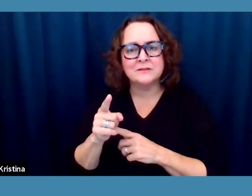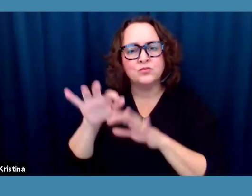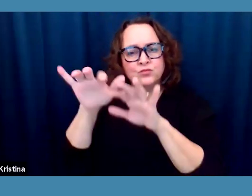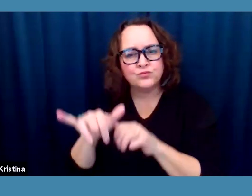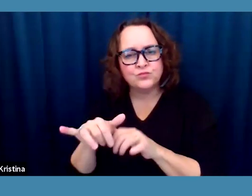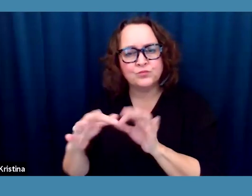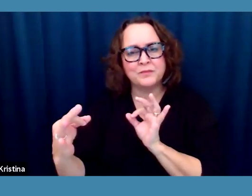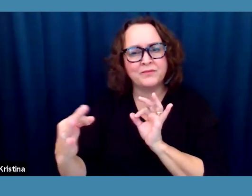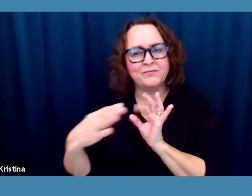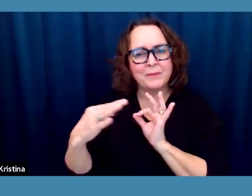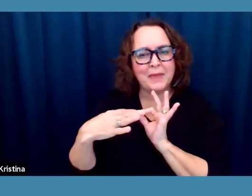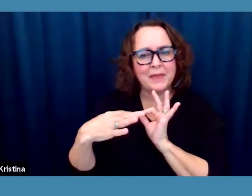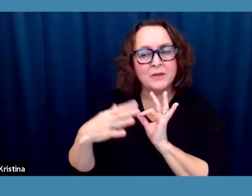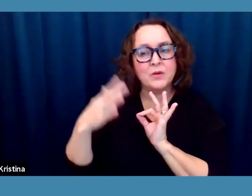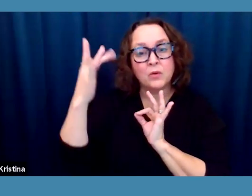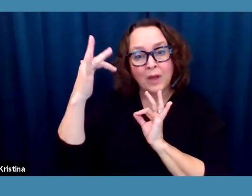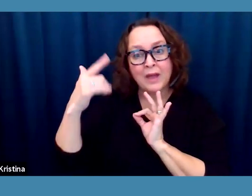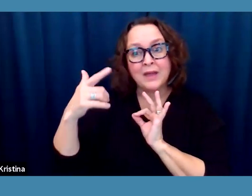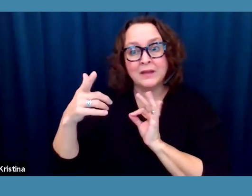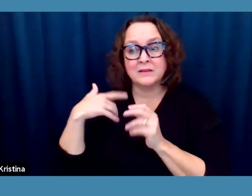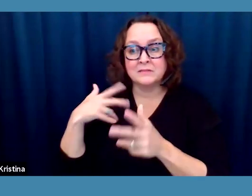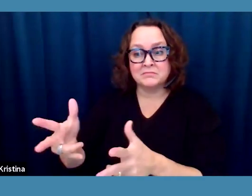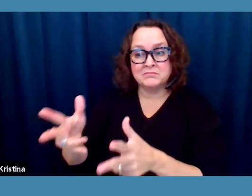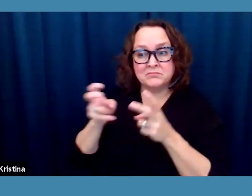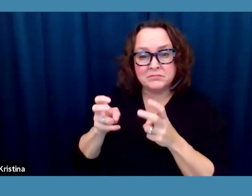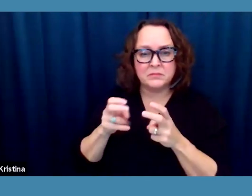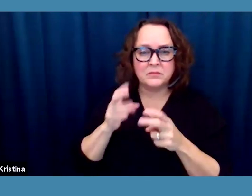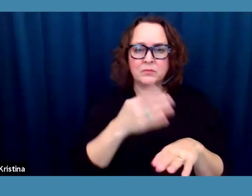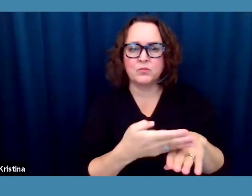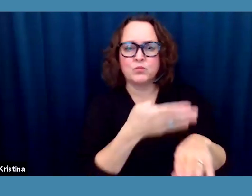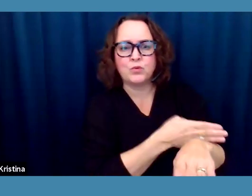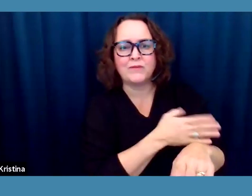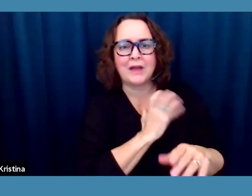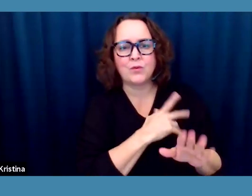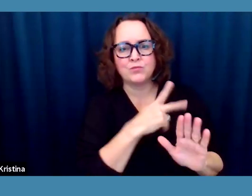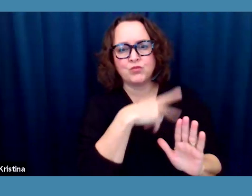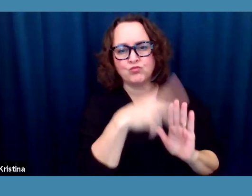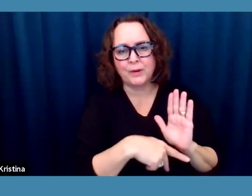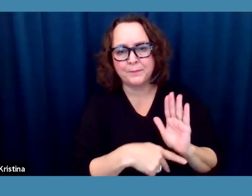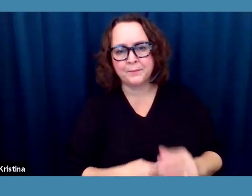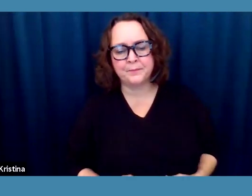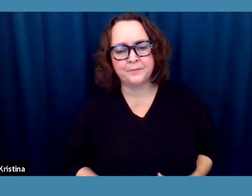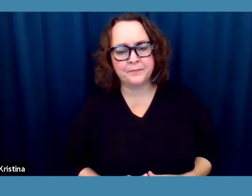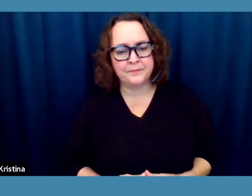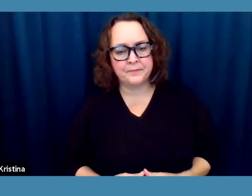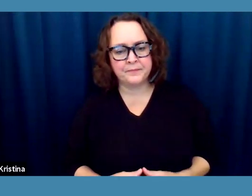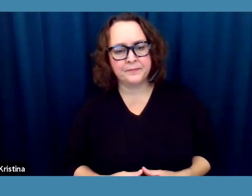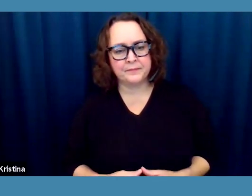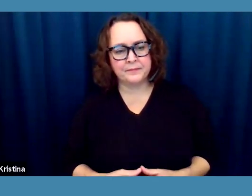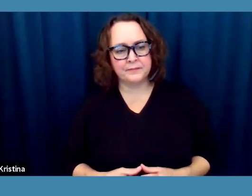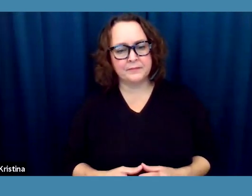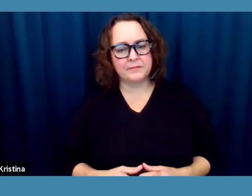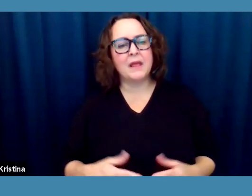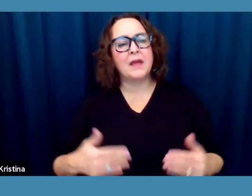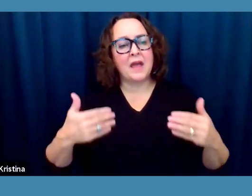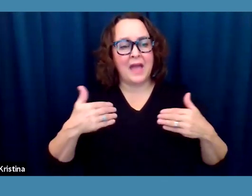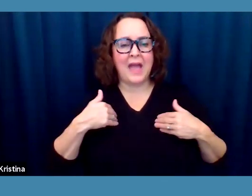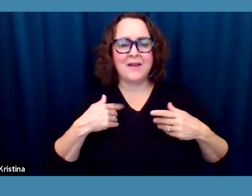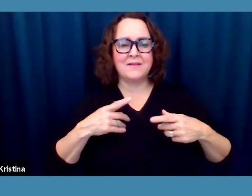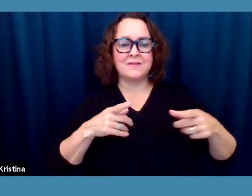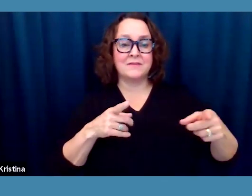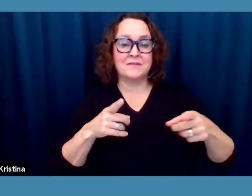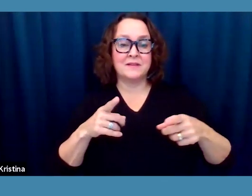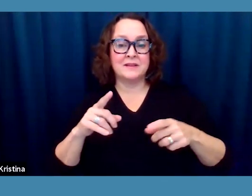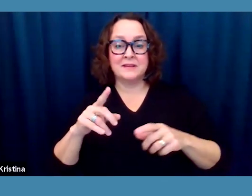can continue to provide or improve the programs that we offer. There is also a link to the survey